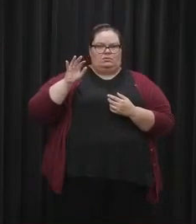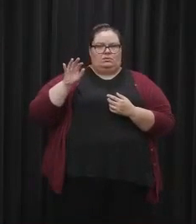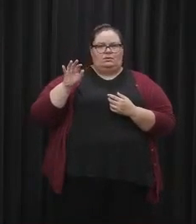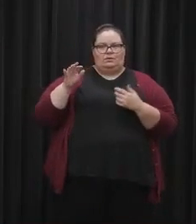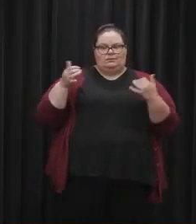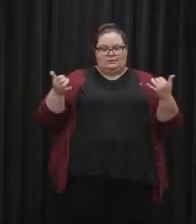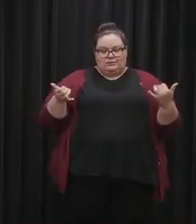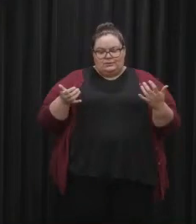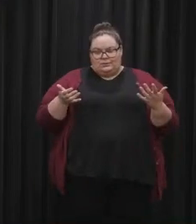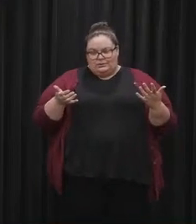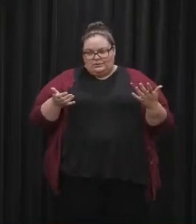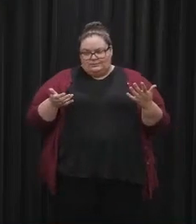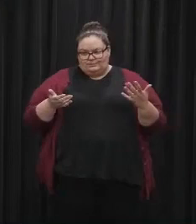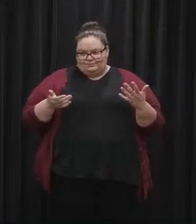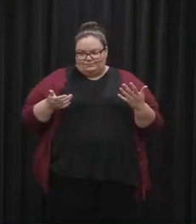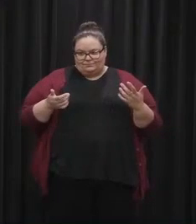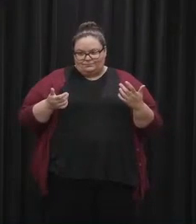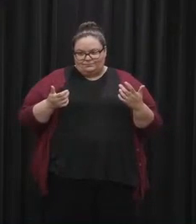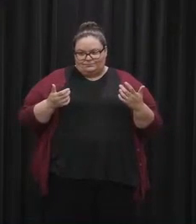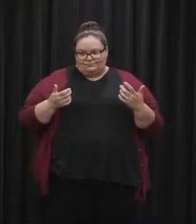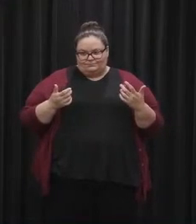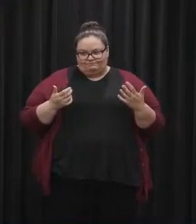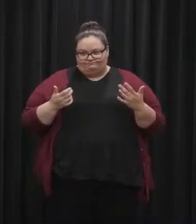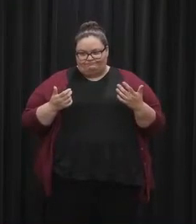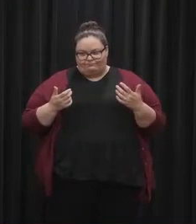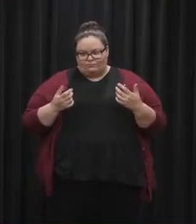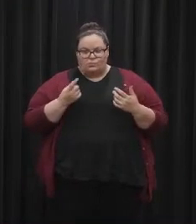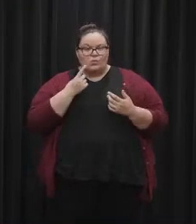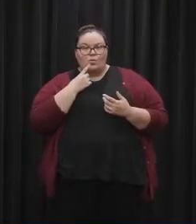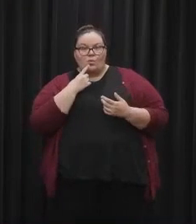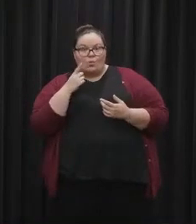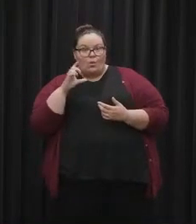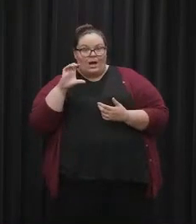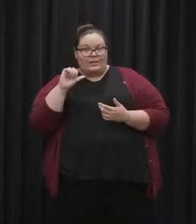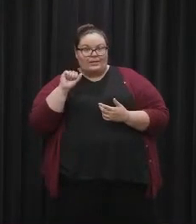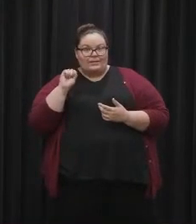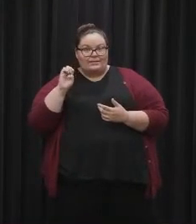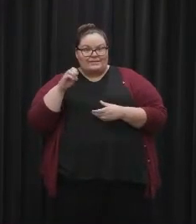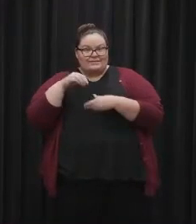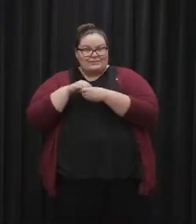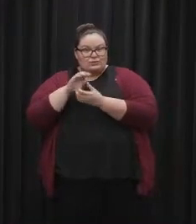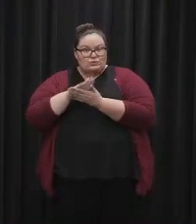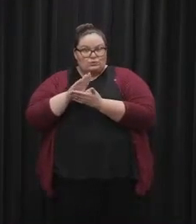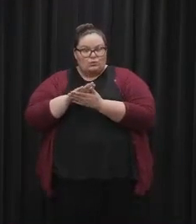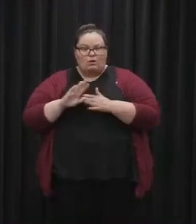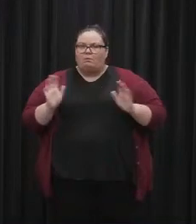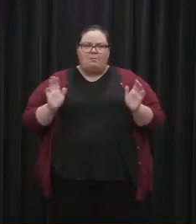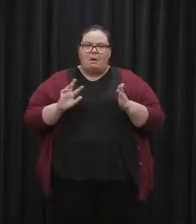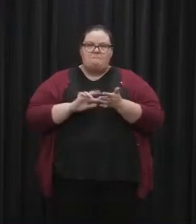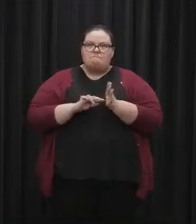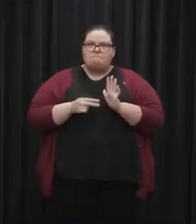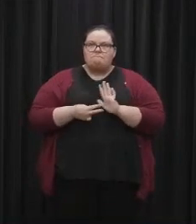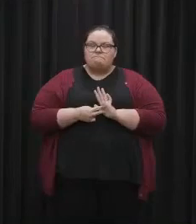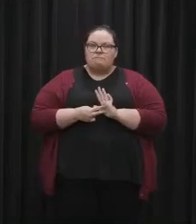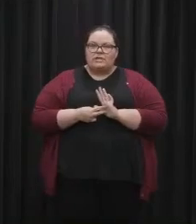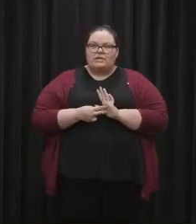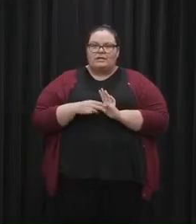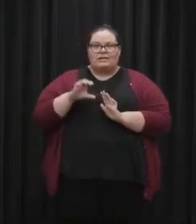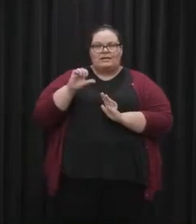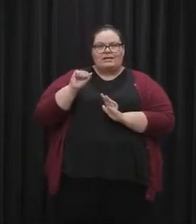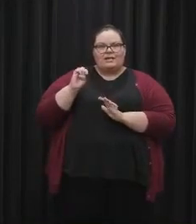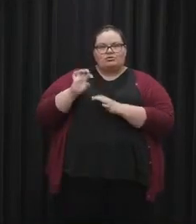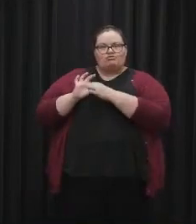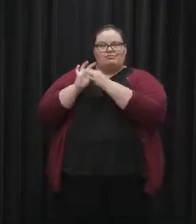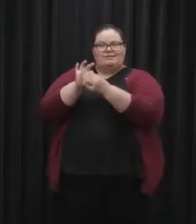when we say a case in a school, we don't necessarily mean a case in the school. We could be referring to a